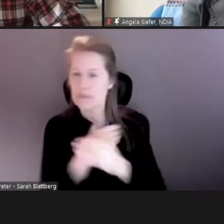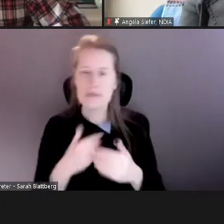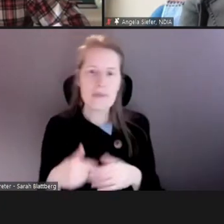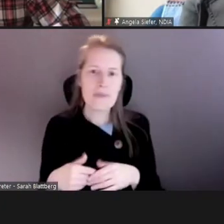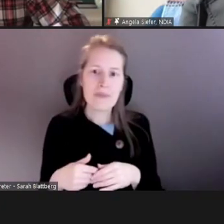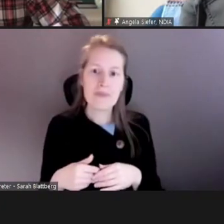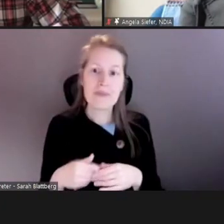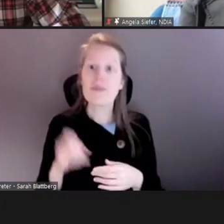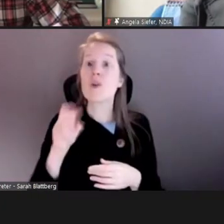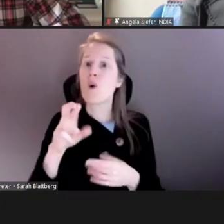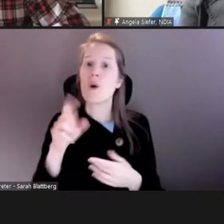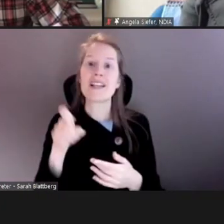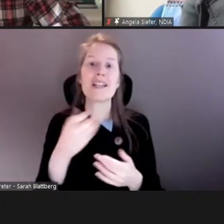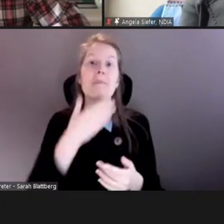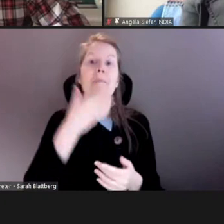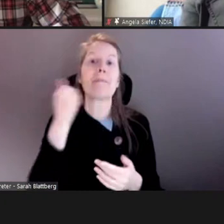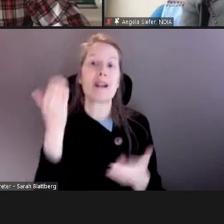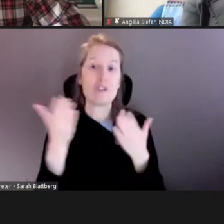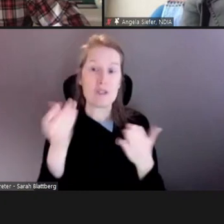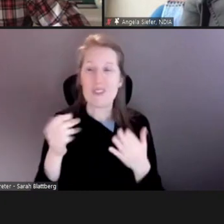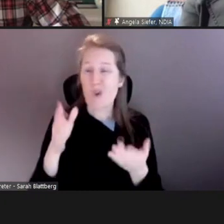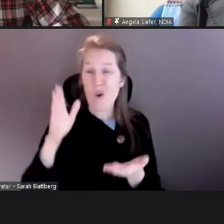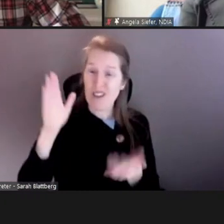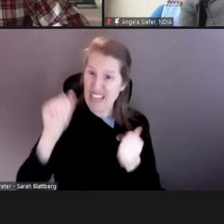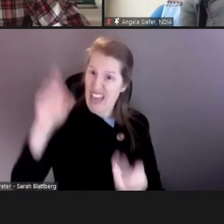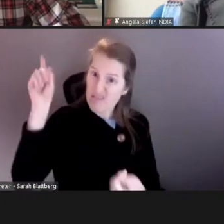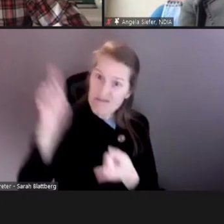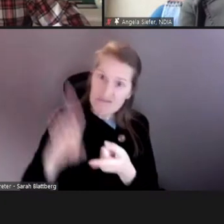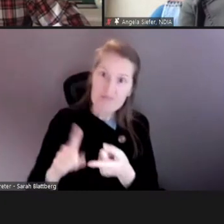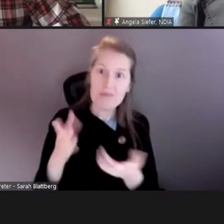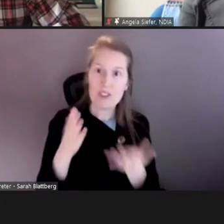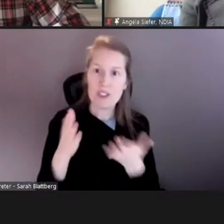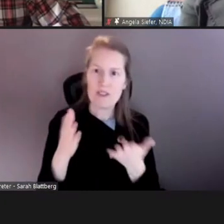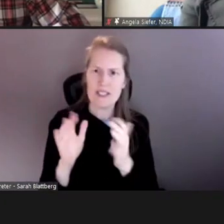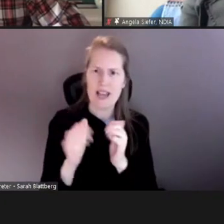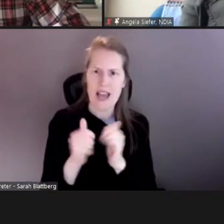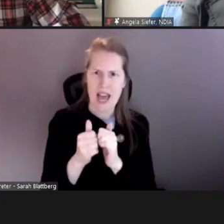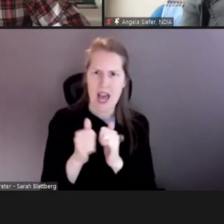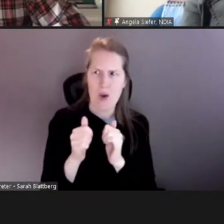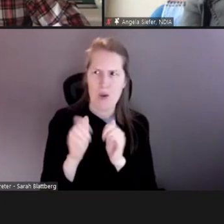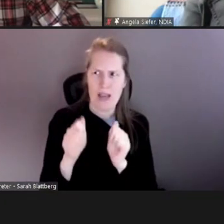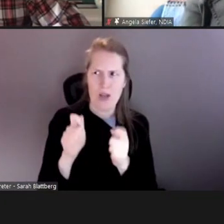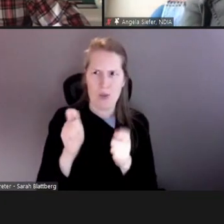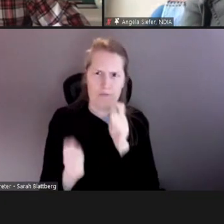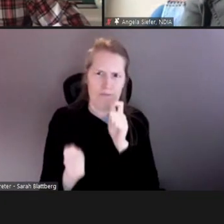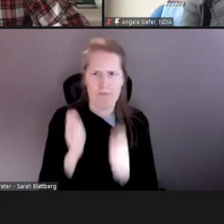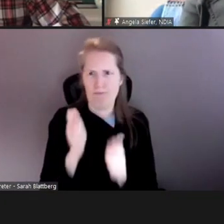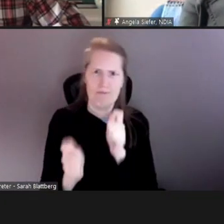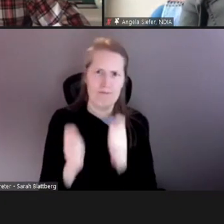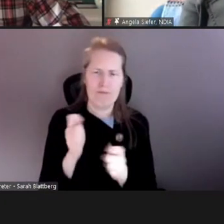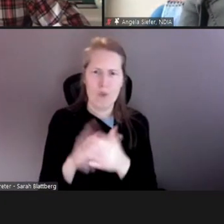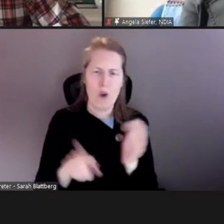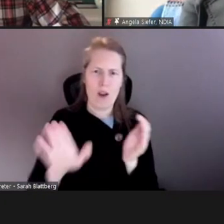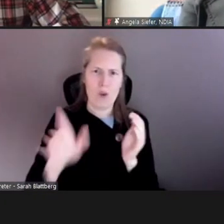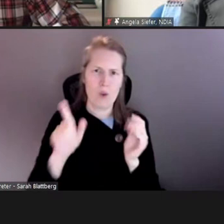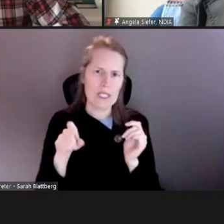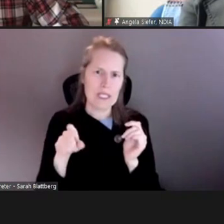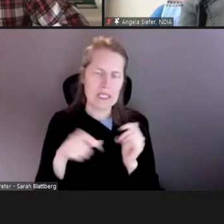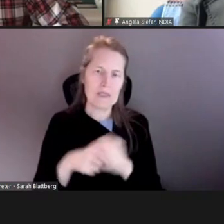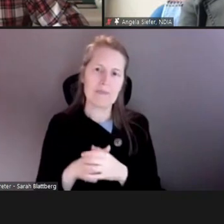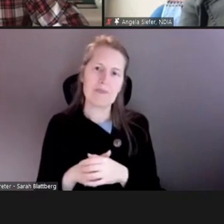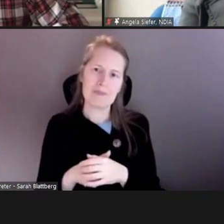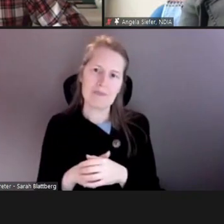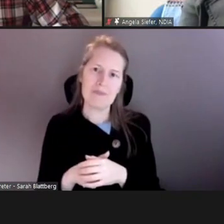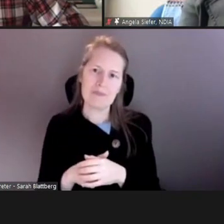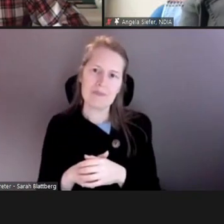more service or less service, you know, how can you toggle that up and down? So, I mean, I think, again, having some